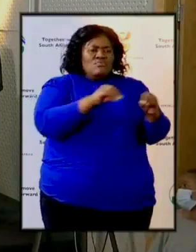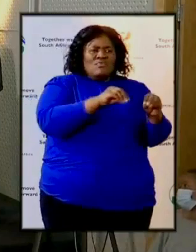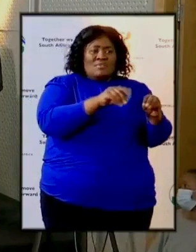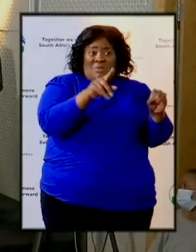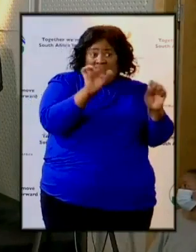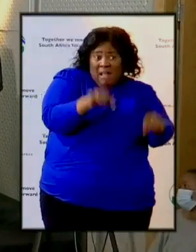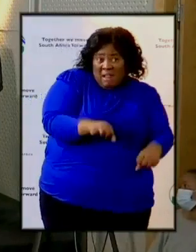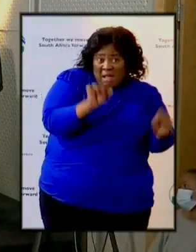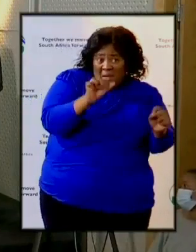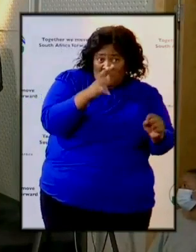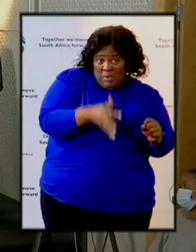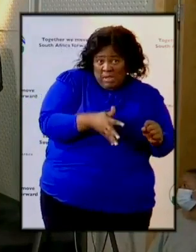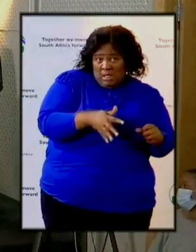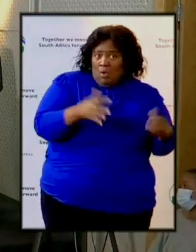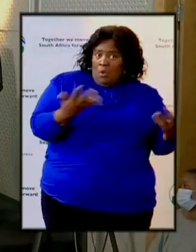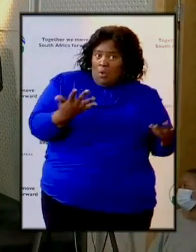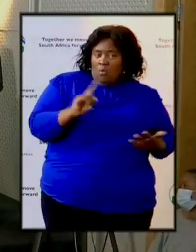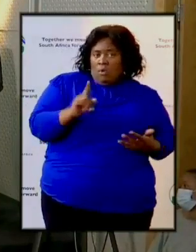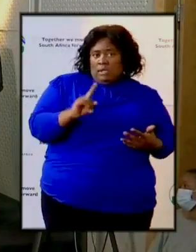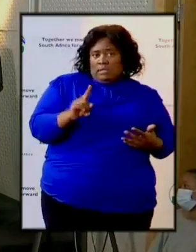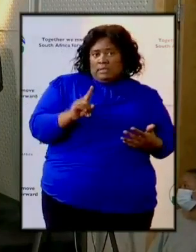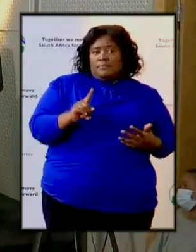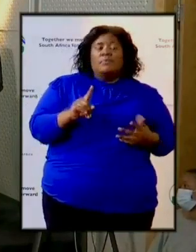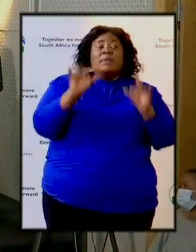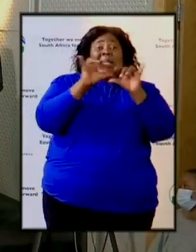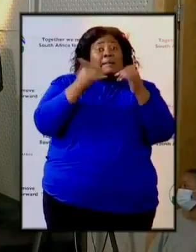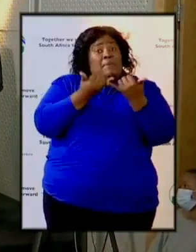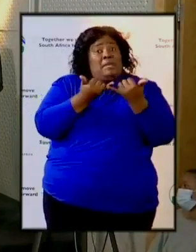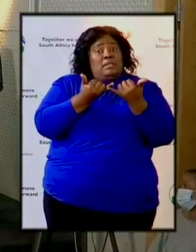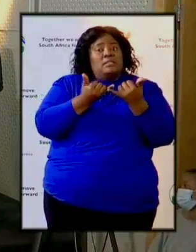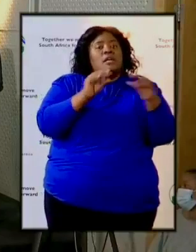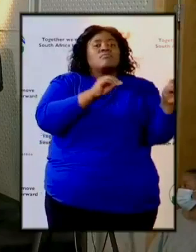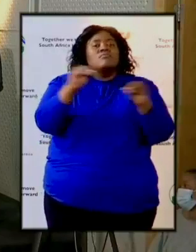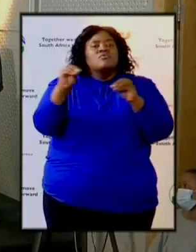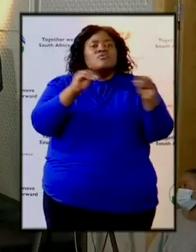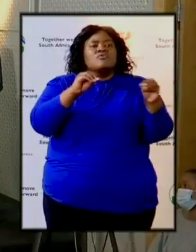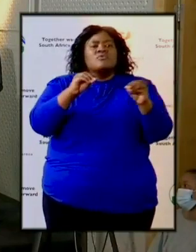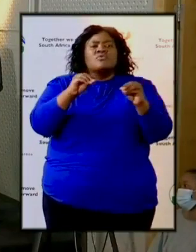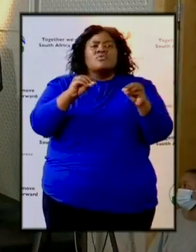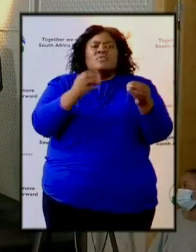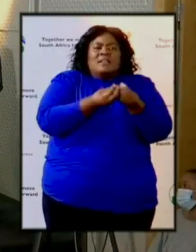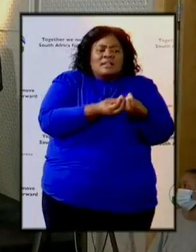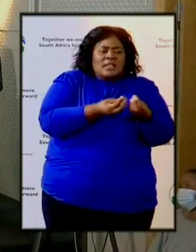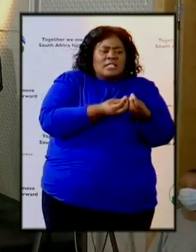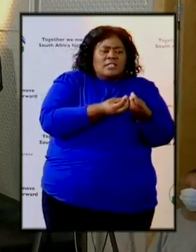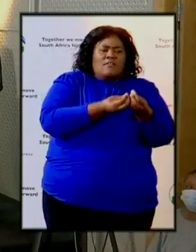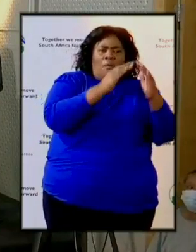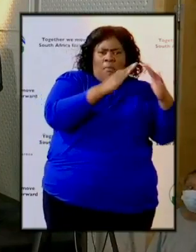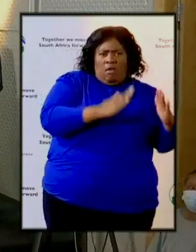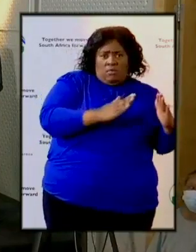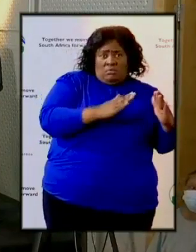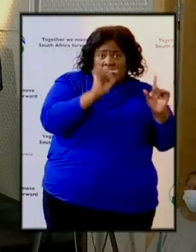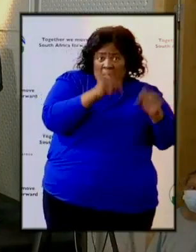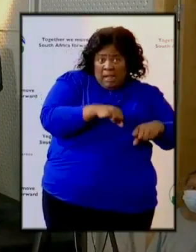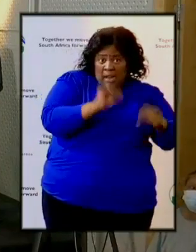so? If so, will removal companies be allowed to operate? Then there's a follow-up question from another journalist on the same